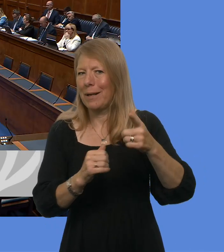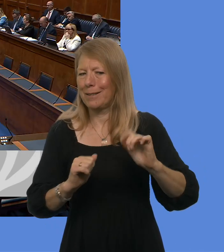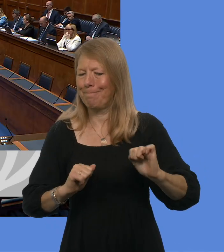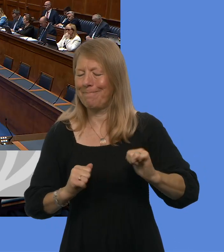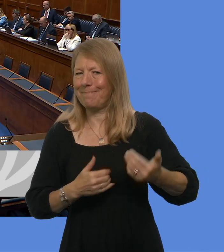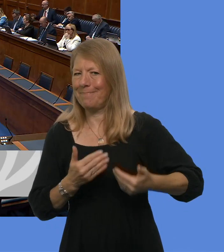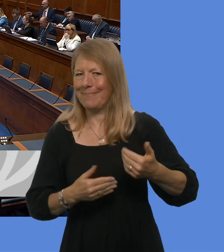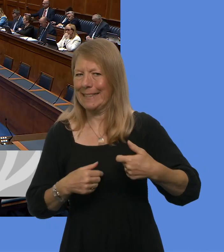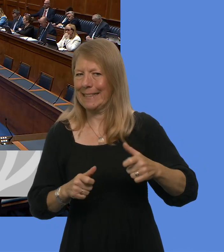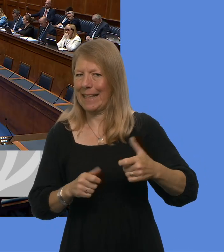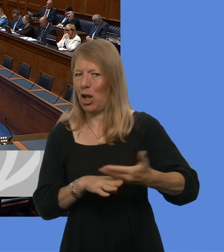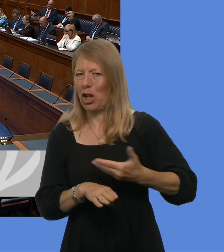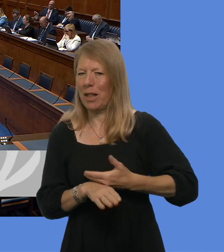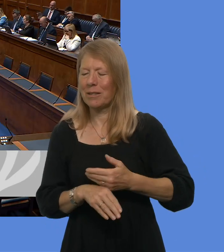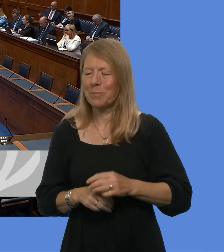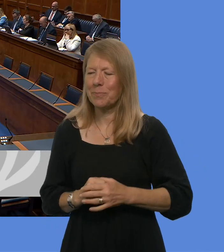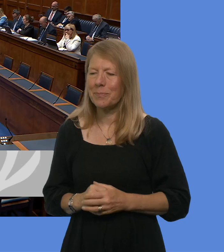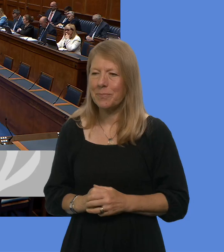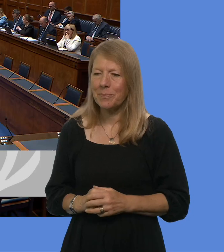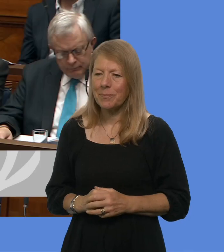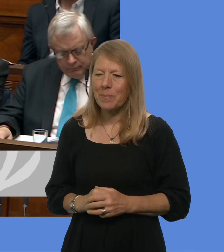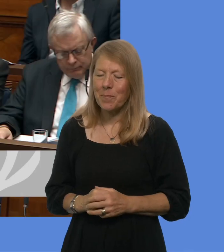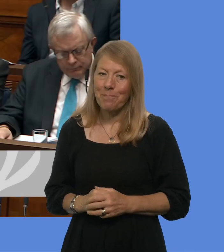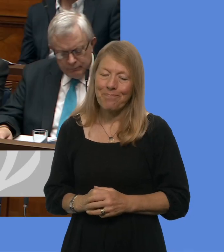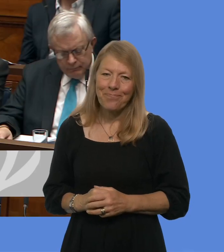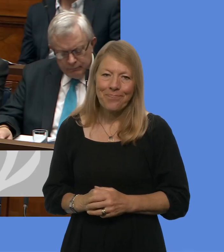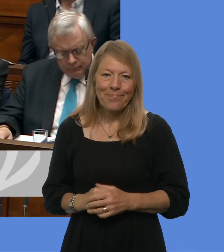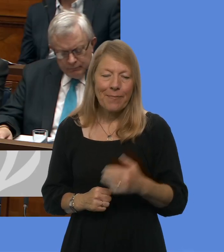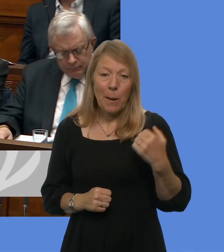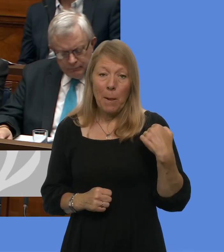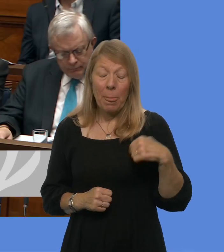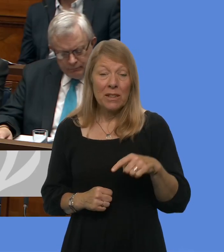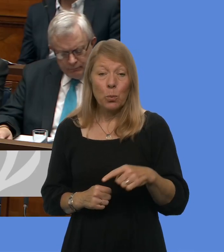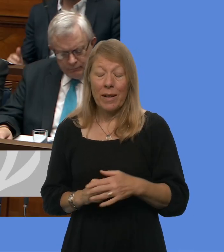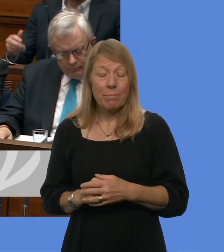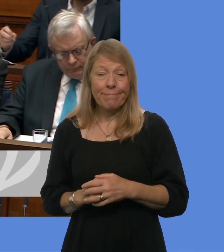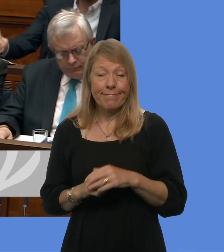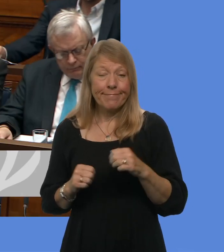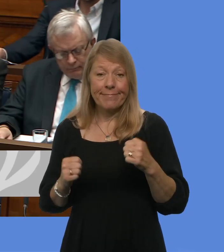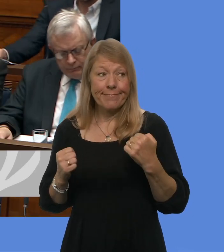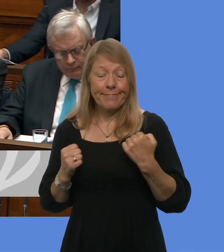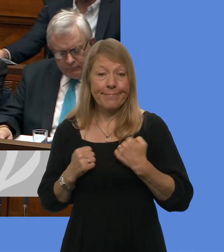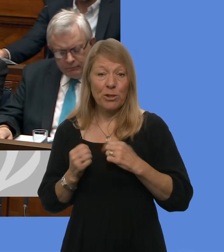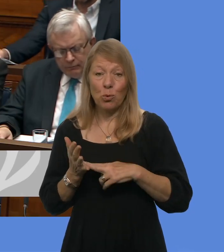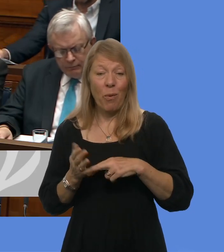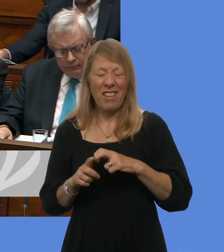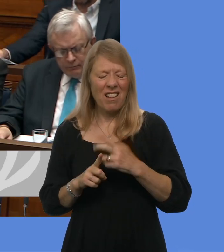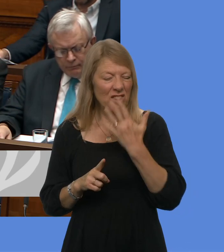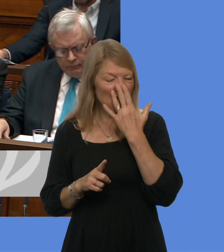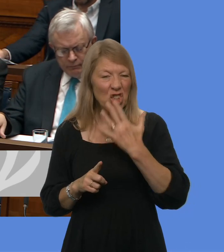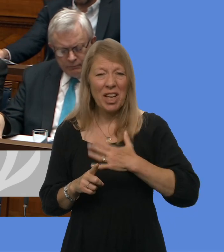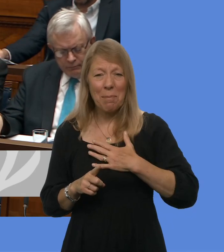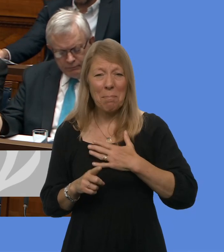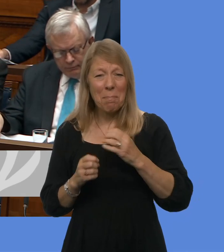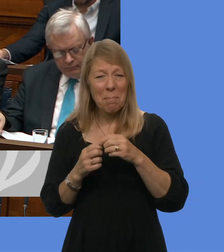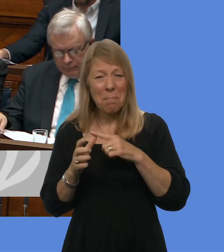Mr Speaker. Minister, over the past week our society has been shamed. An attempted pogrom took place in the streets of Ballymena. Violence erupted